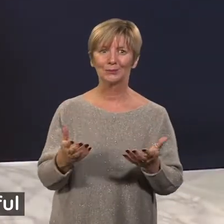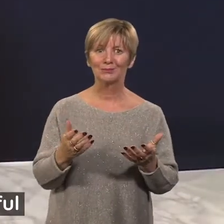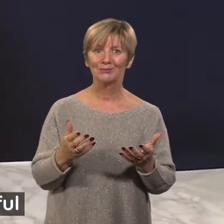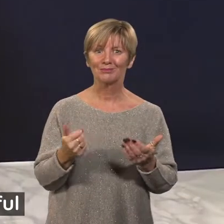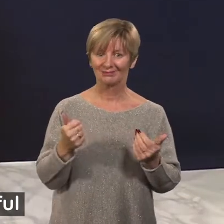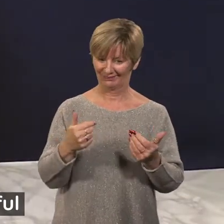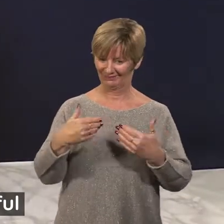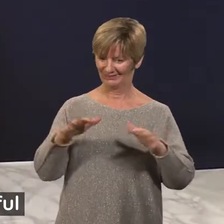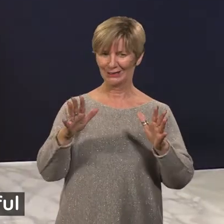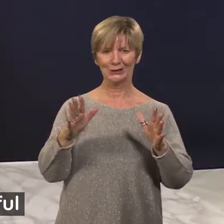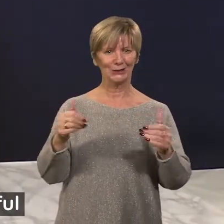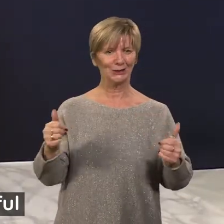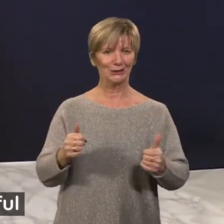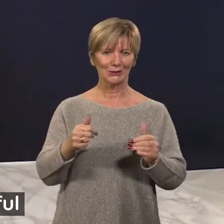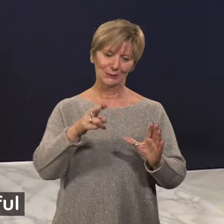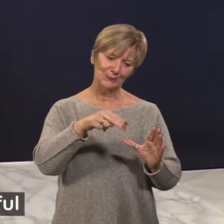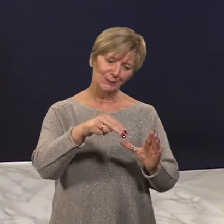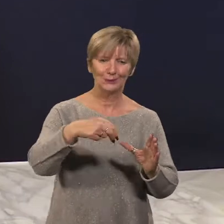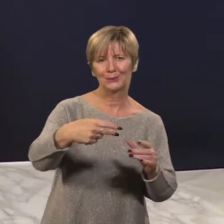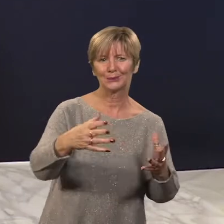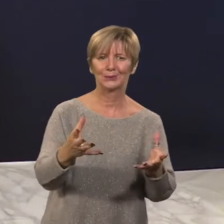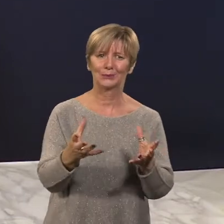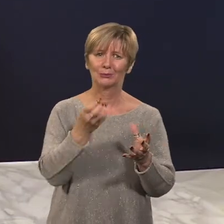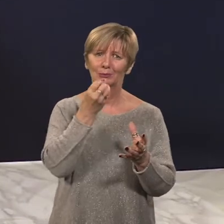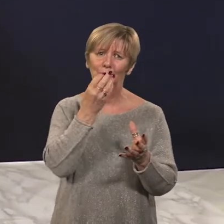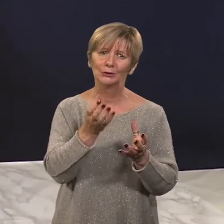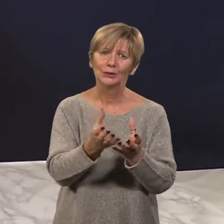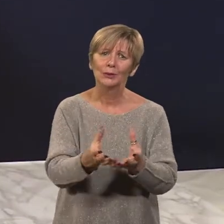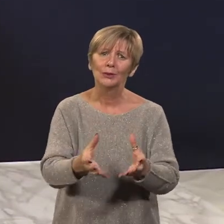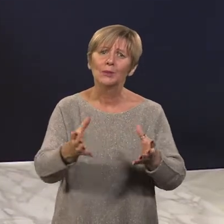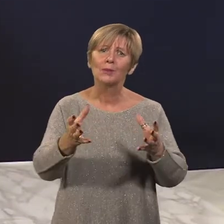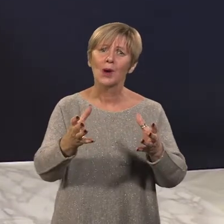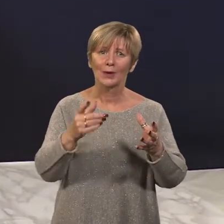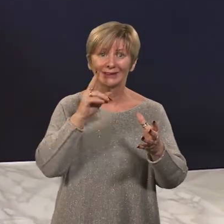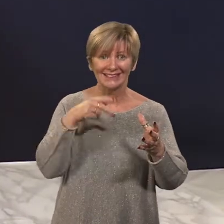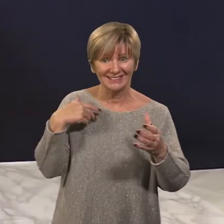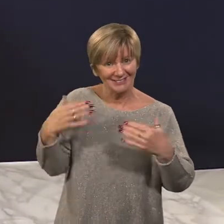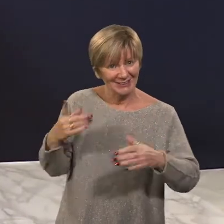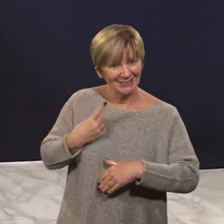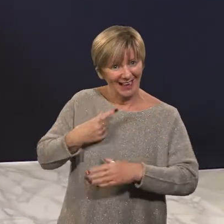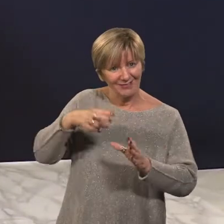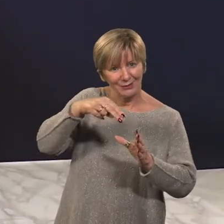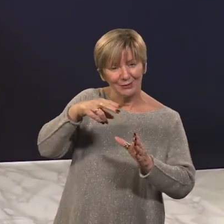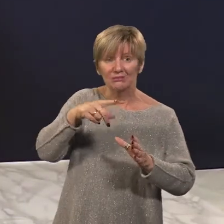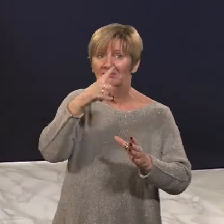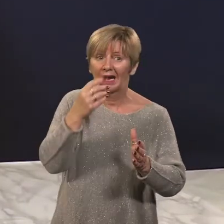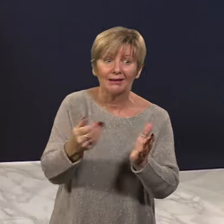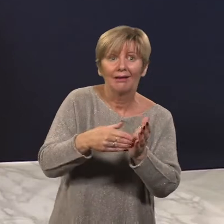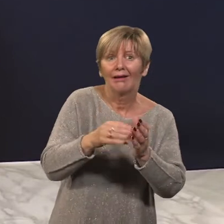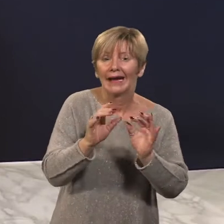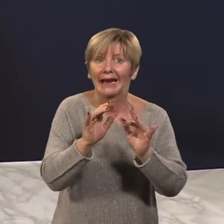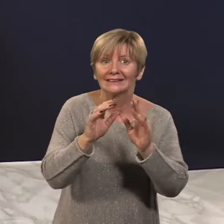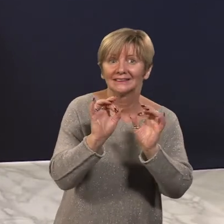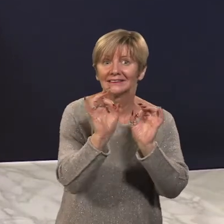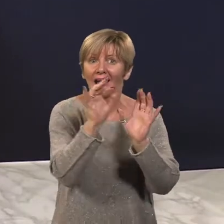Okay, so now you've finished your beautiful Modroc bowl. You can see I've painted this bowl, but you can add glitter or stars, or you